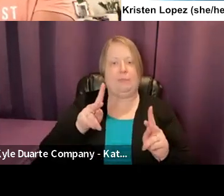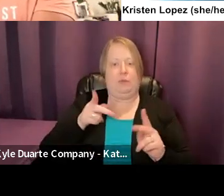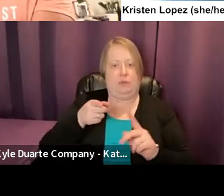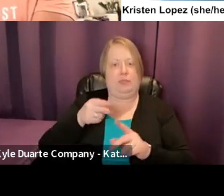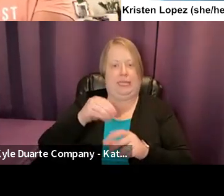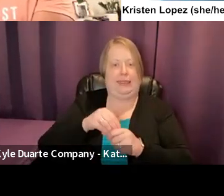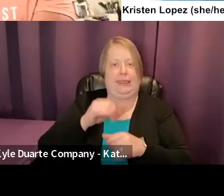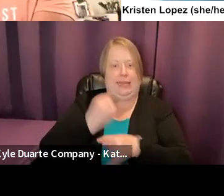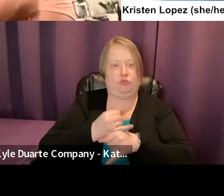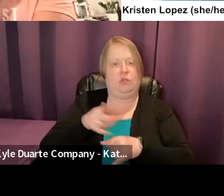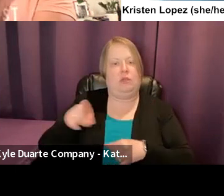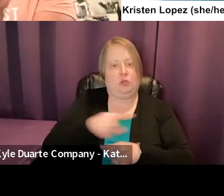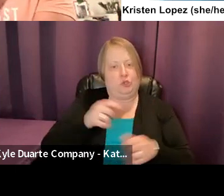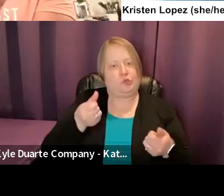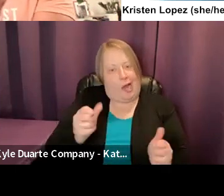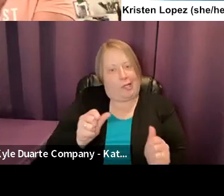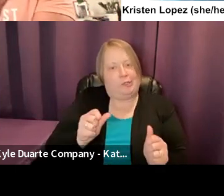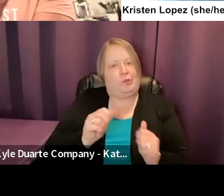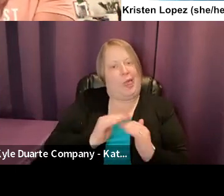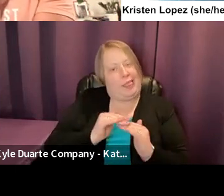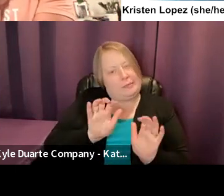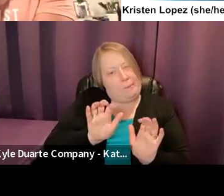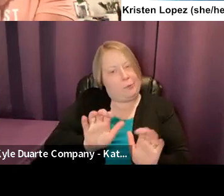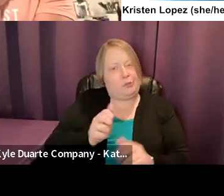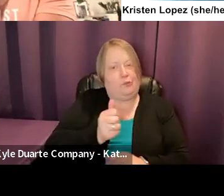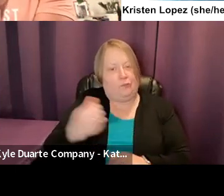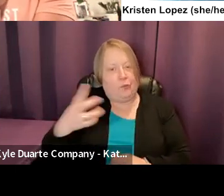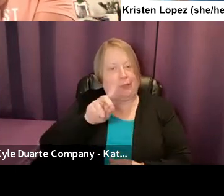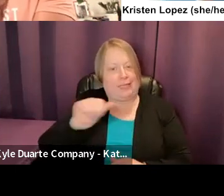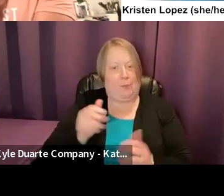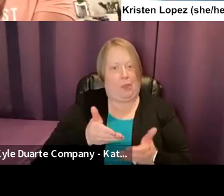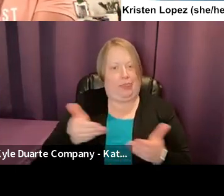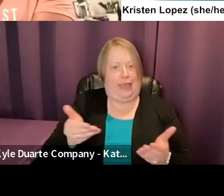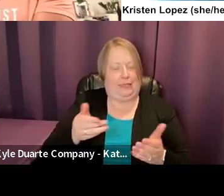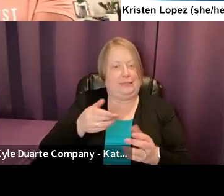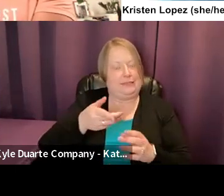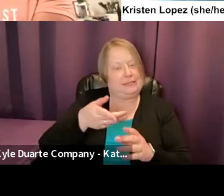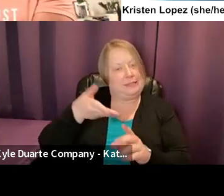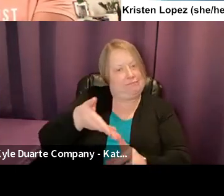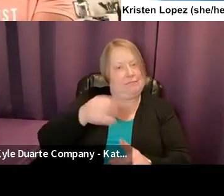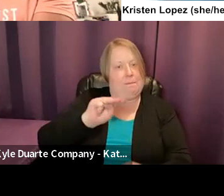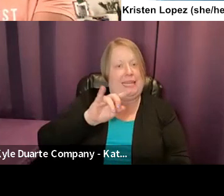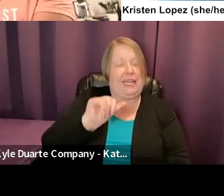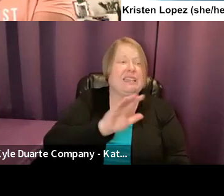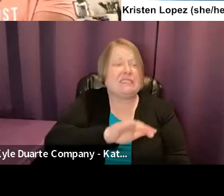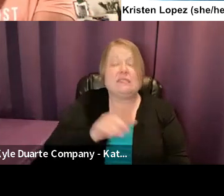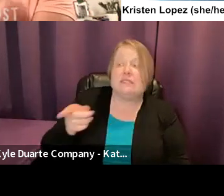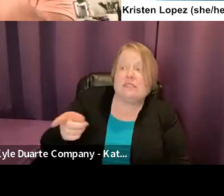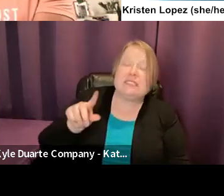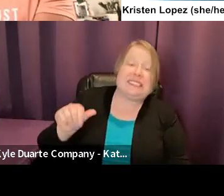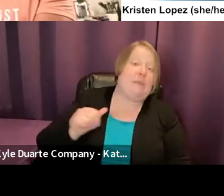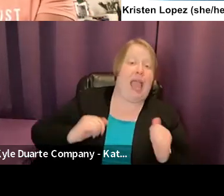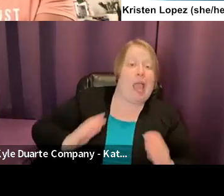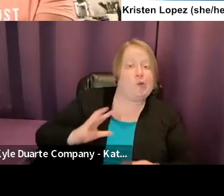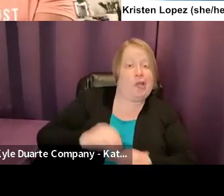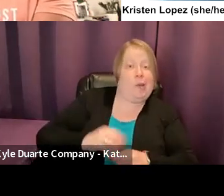emails all the time from people being like, hey, do you want to interview this person? They're a disabled actor. They're in this show for